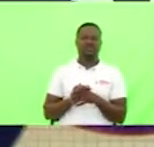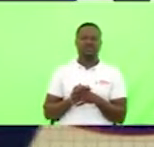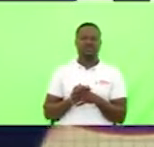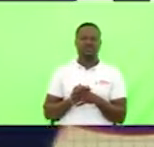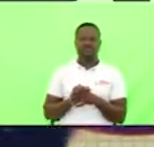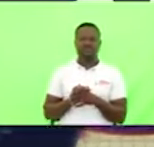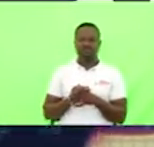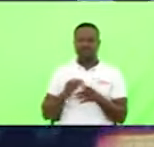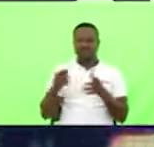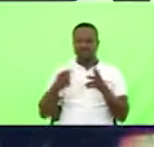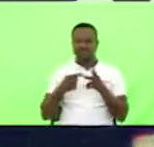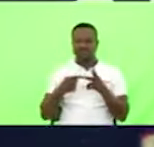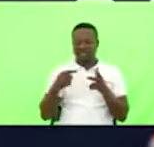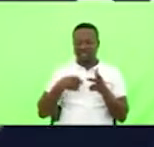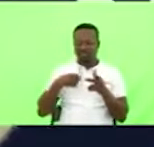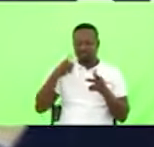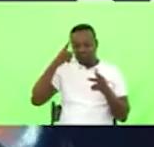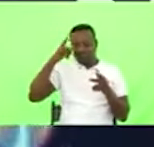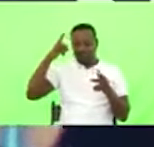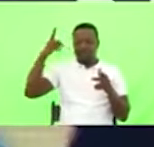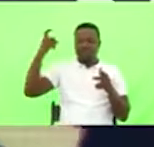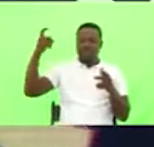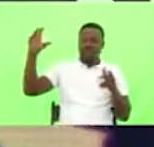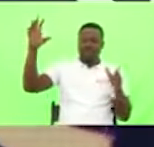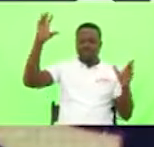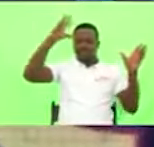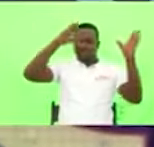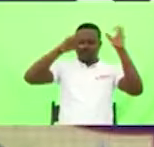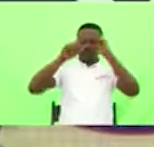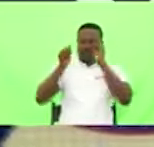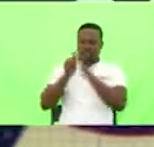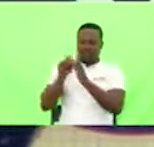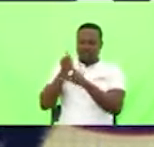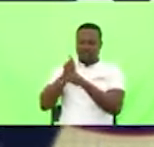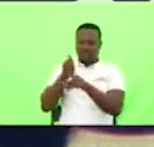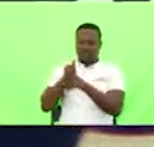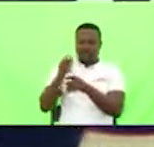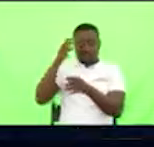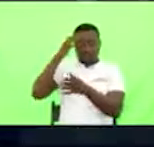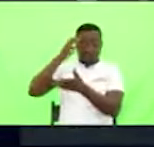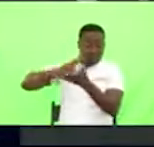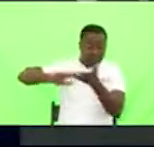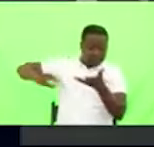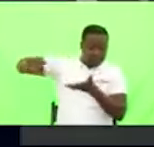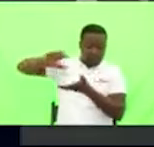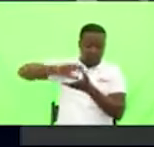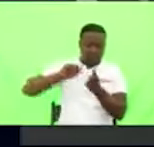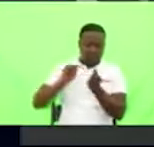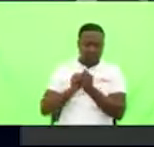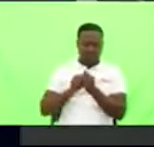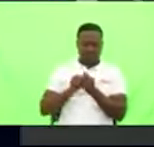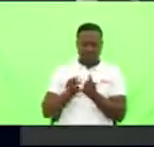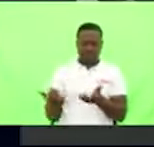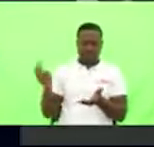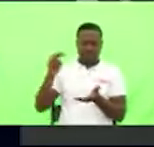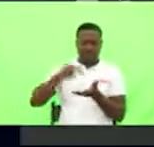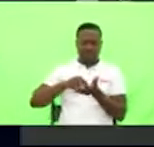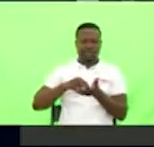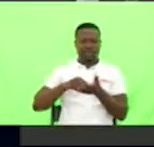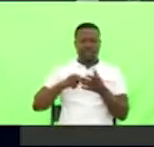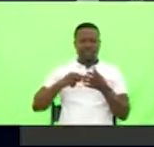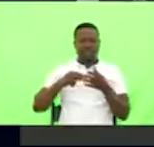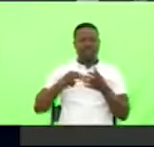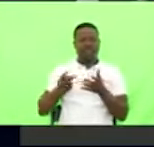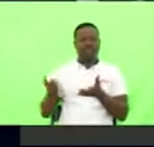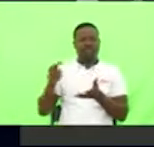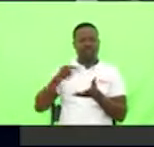hallucinations and dreams that they mistakenly confused with a physical resurrection.